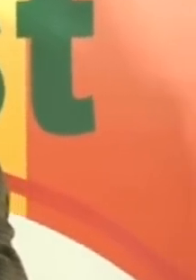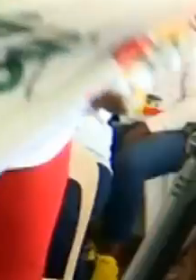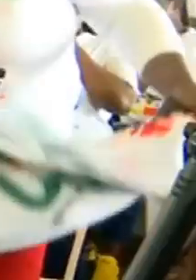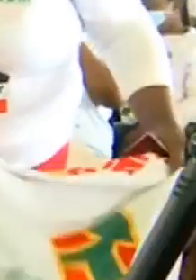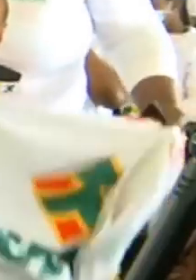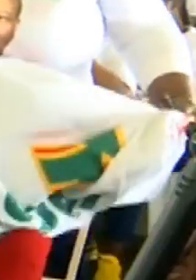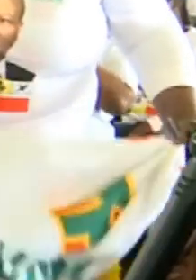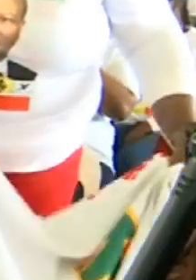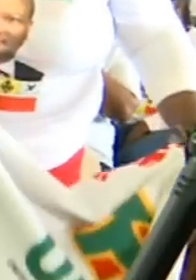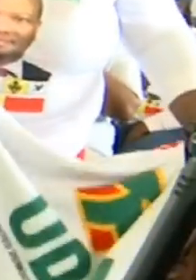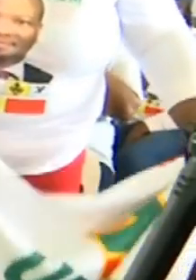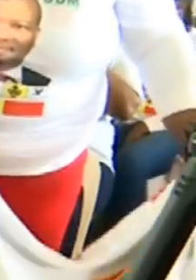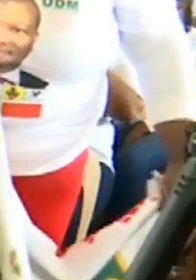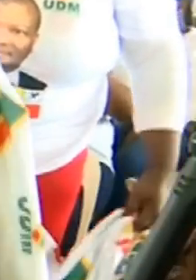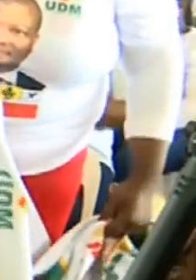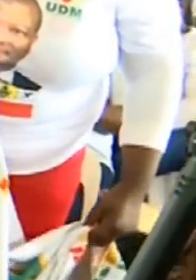Kubo!